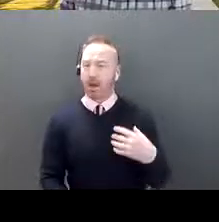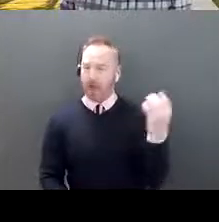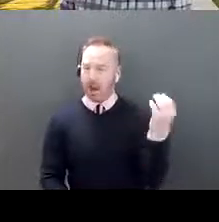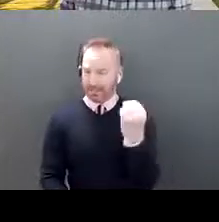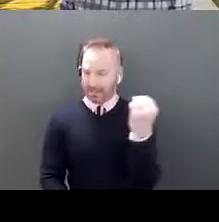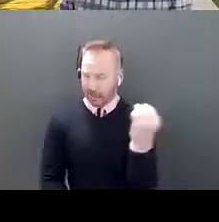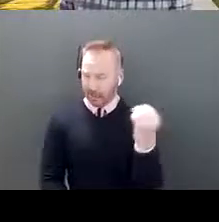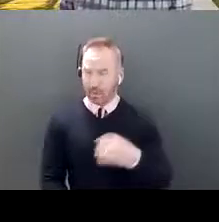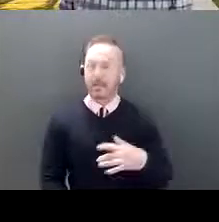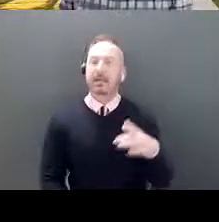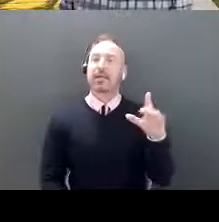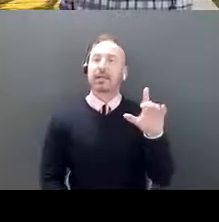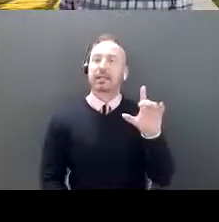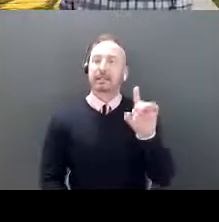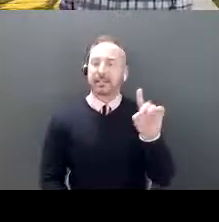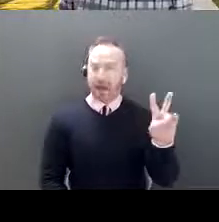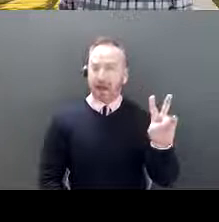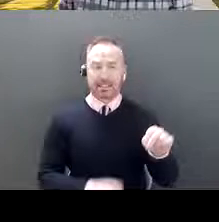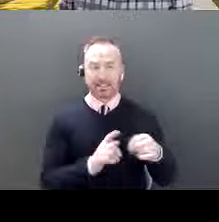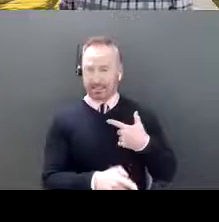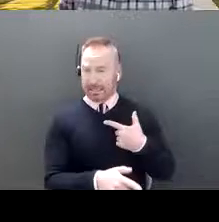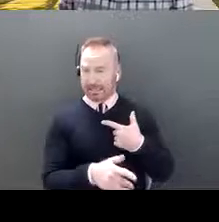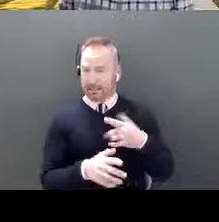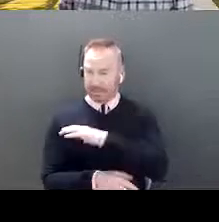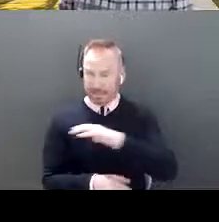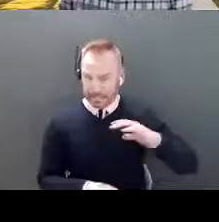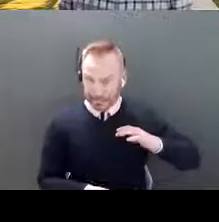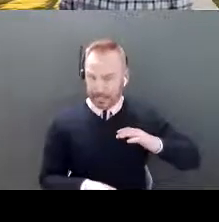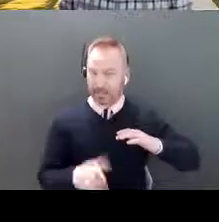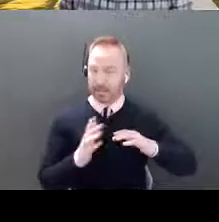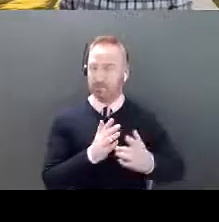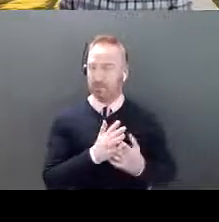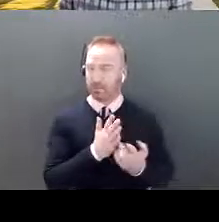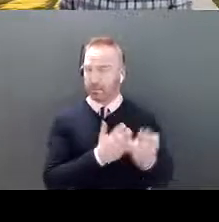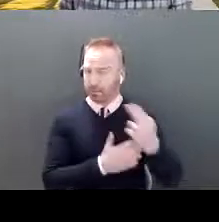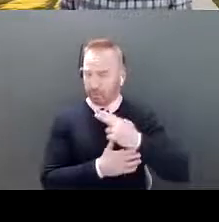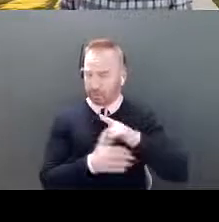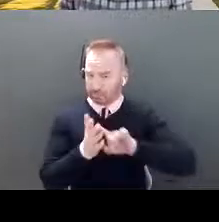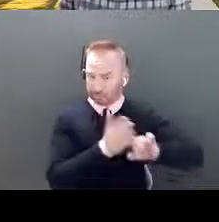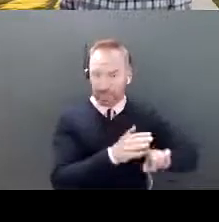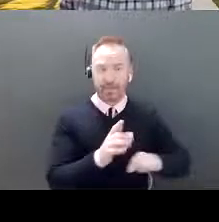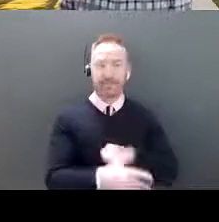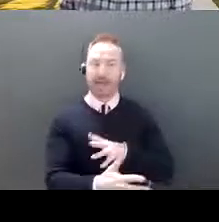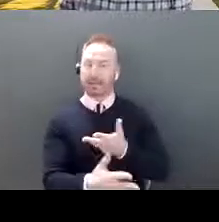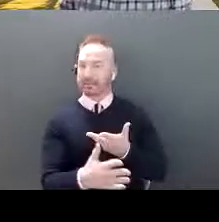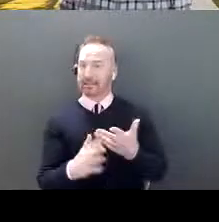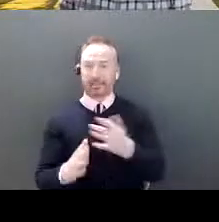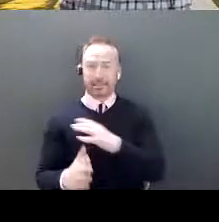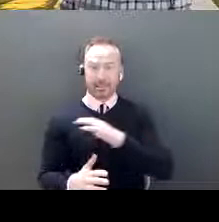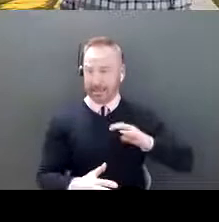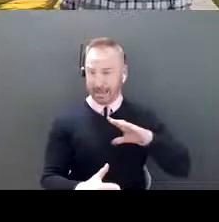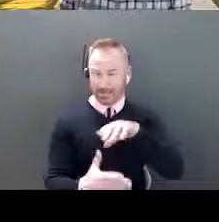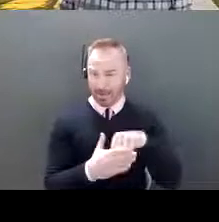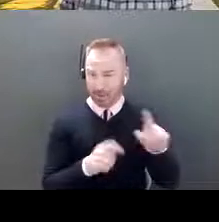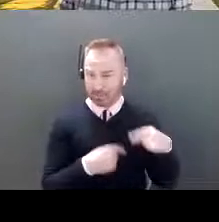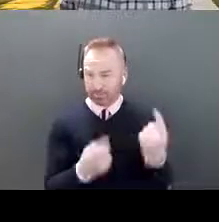Review Committee. In brief, I've been a member of the Death Review Committee since it began